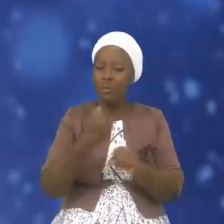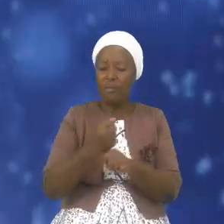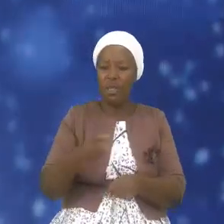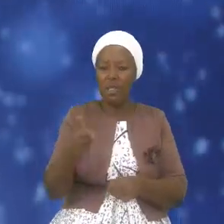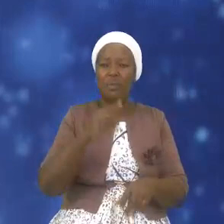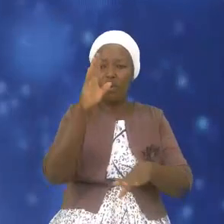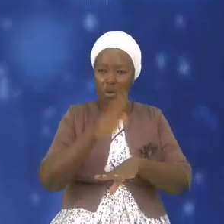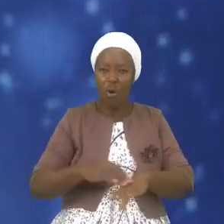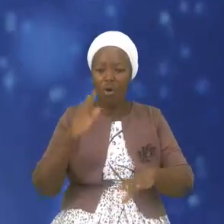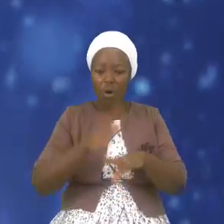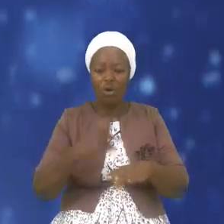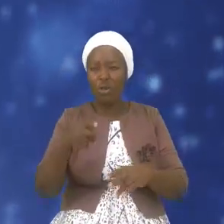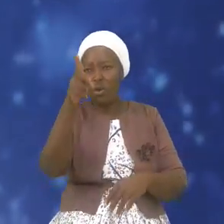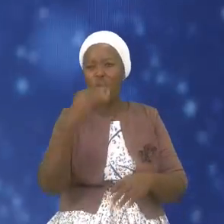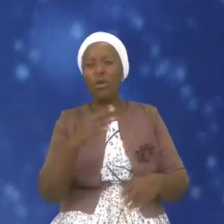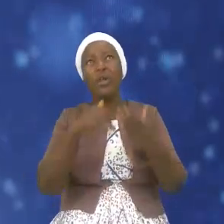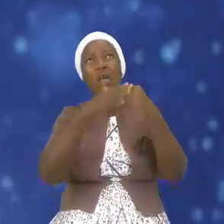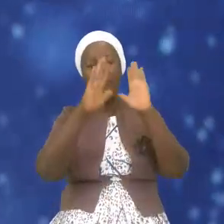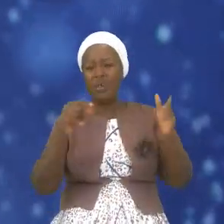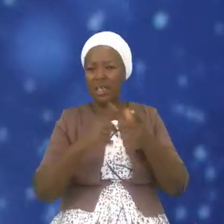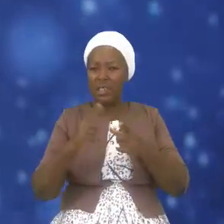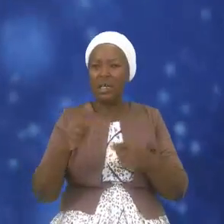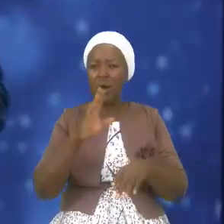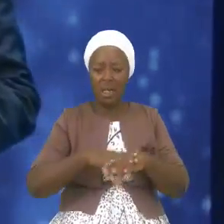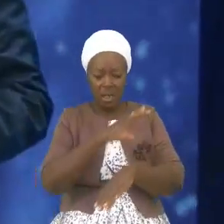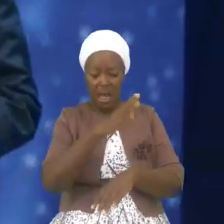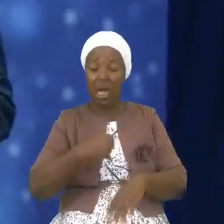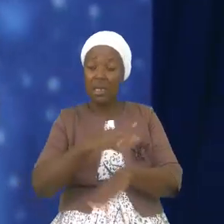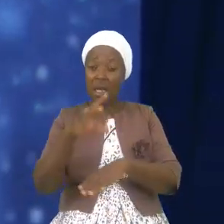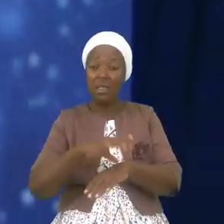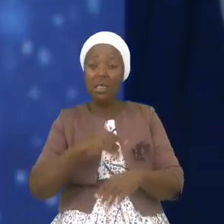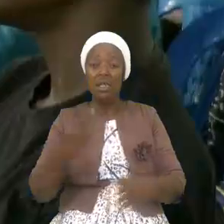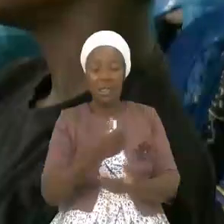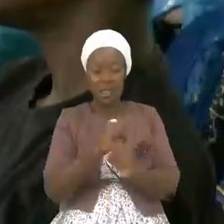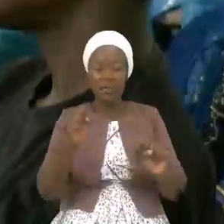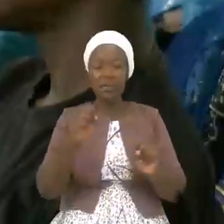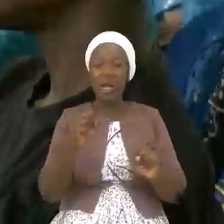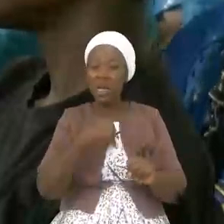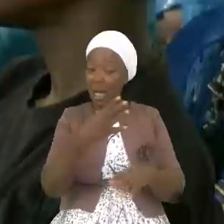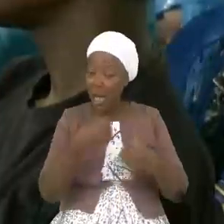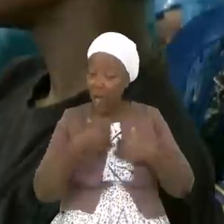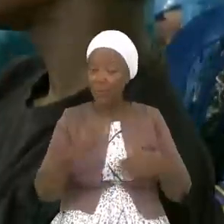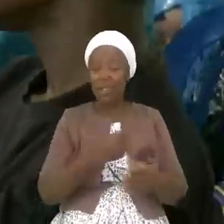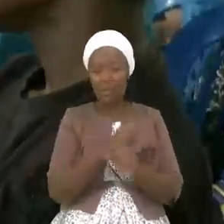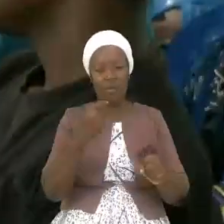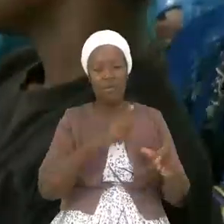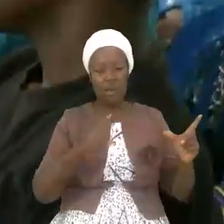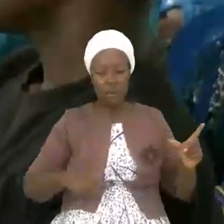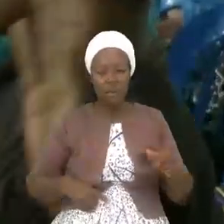the salvation of the Lord. You will have the salvation of the Lord.